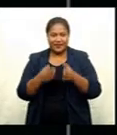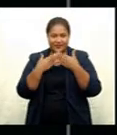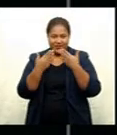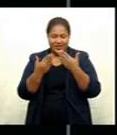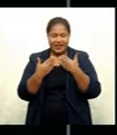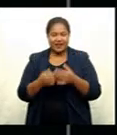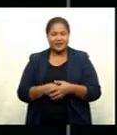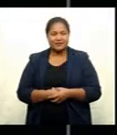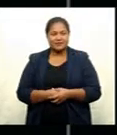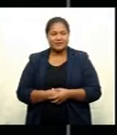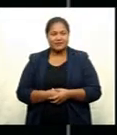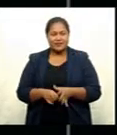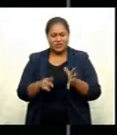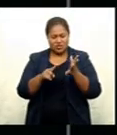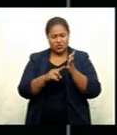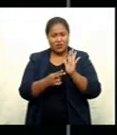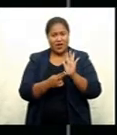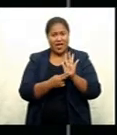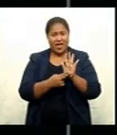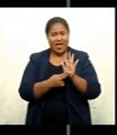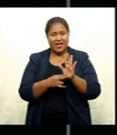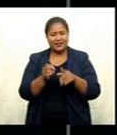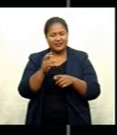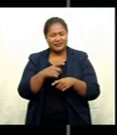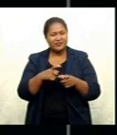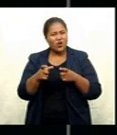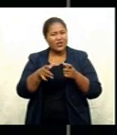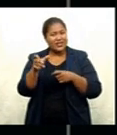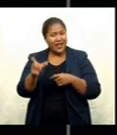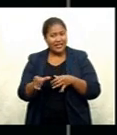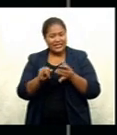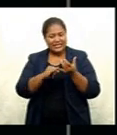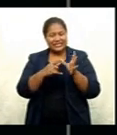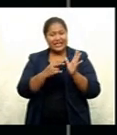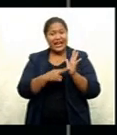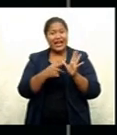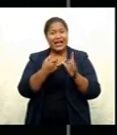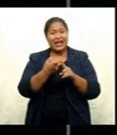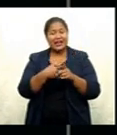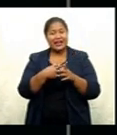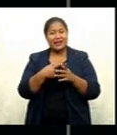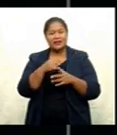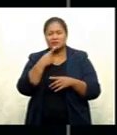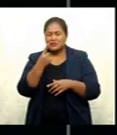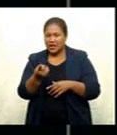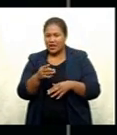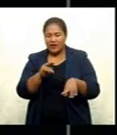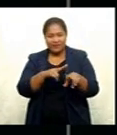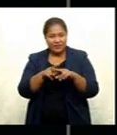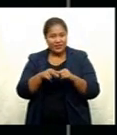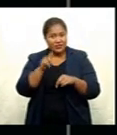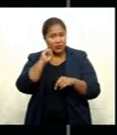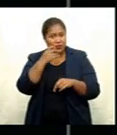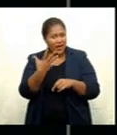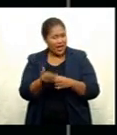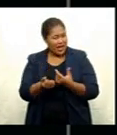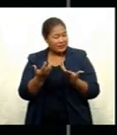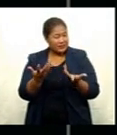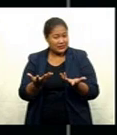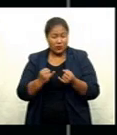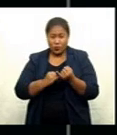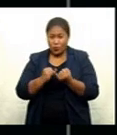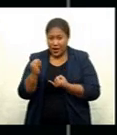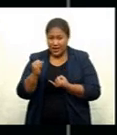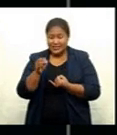Apinisa. United Nations Resident Coordinator Sanaka Samarisina warns Fiji will be in a dire situation if